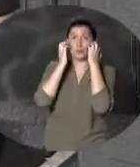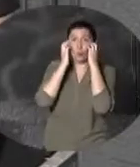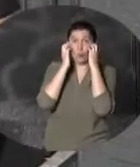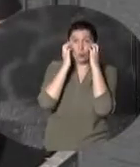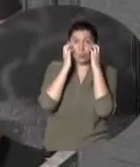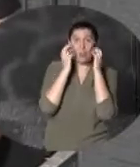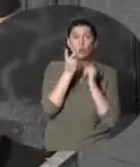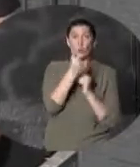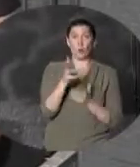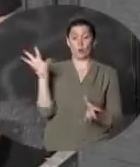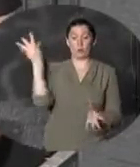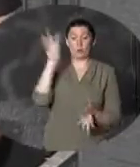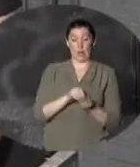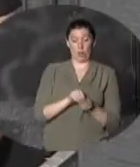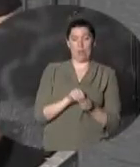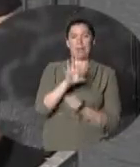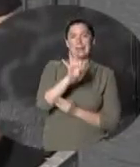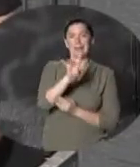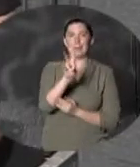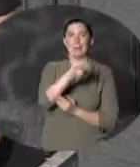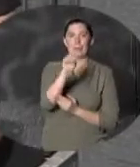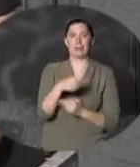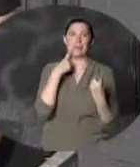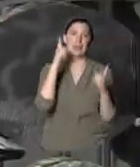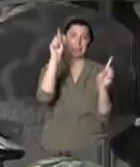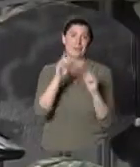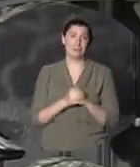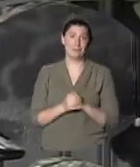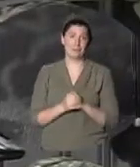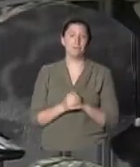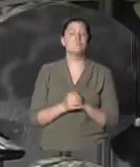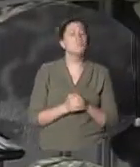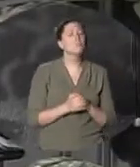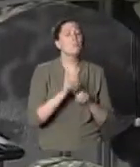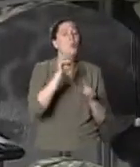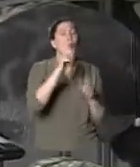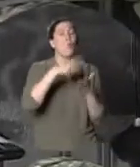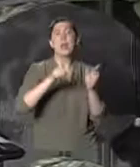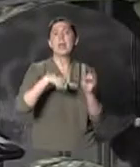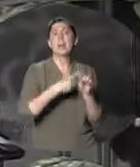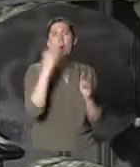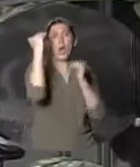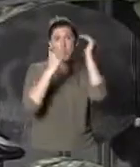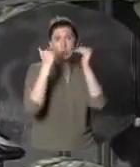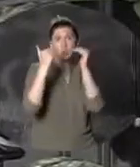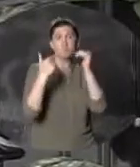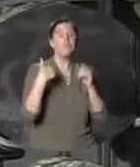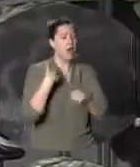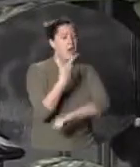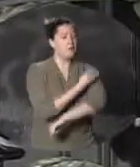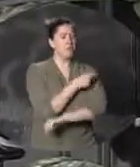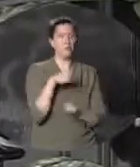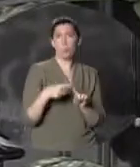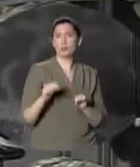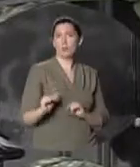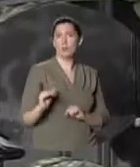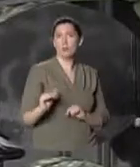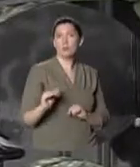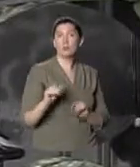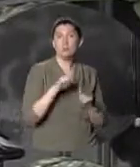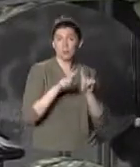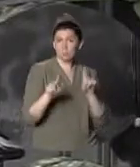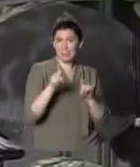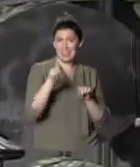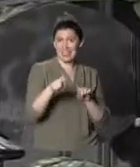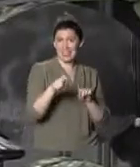the 2 together are 97%. So what about adults? Like, I was vaccinated as a child, but do I need to